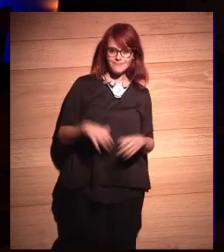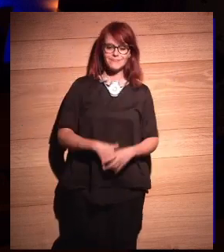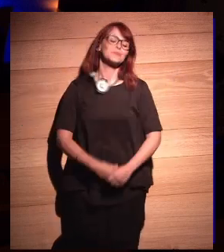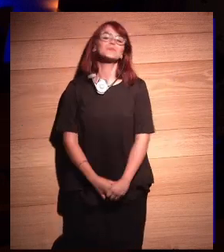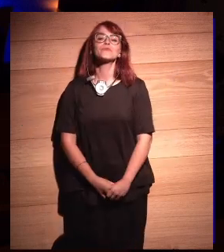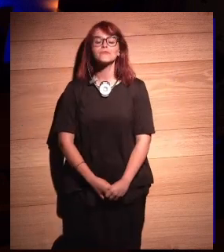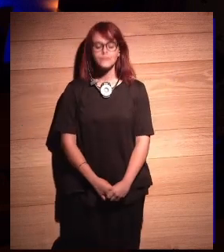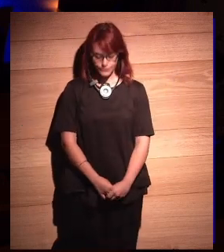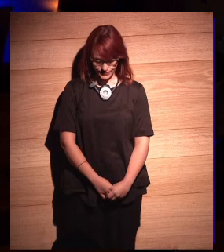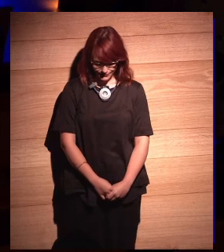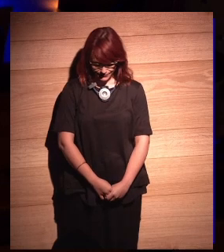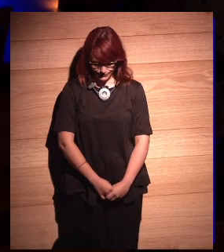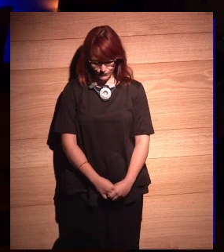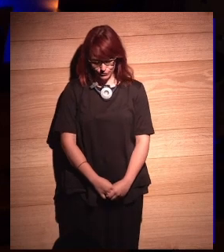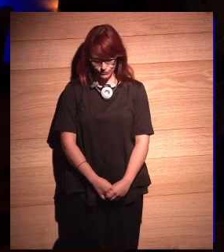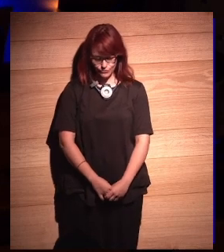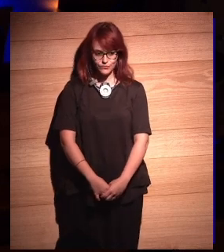where is it?